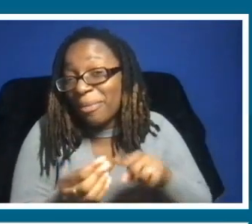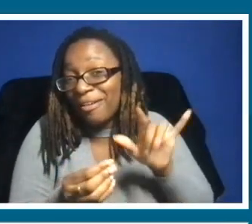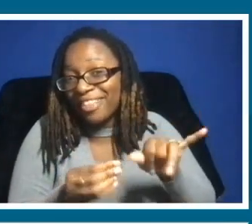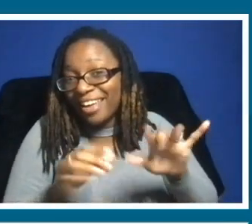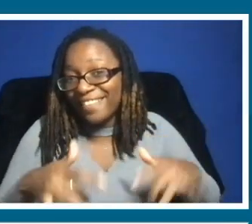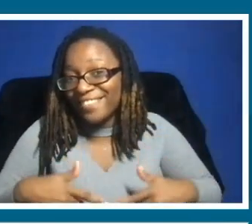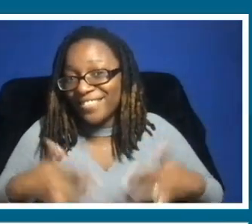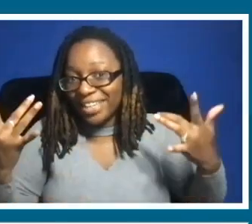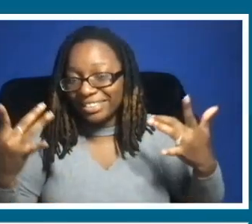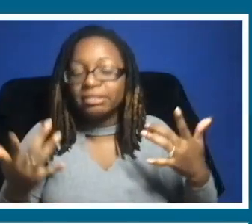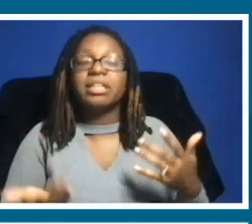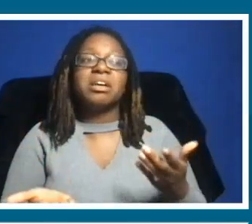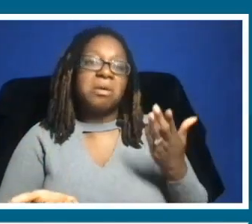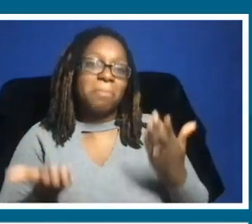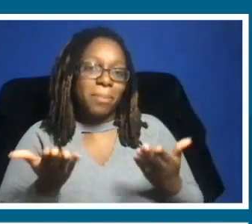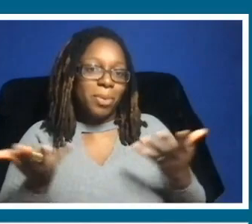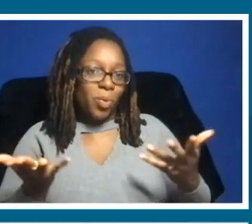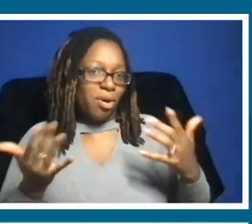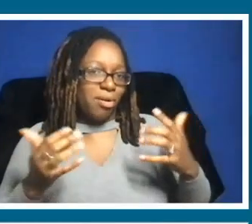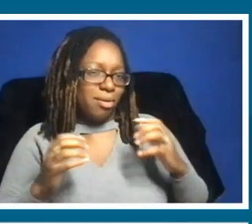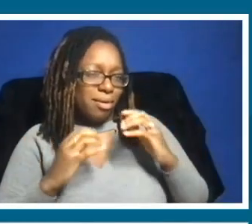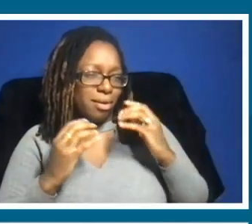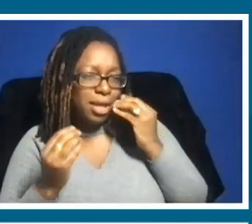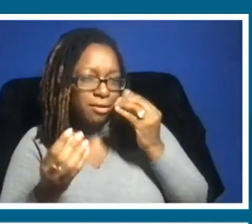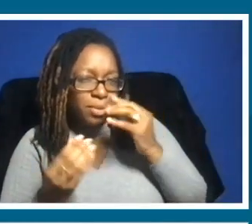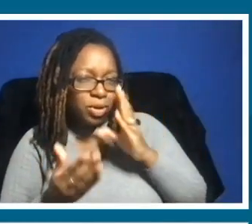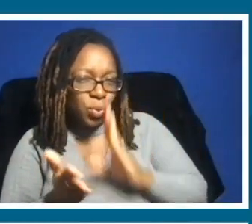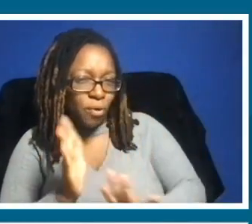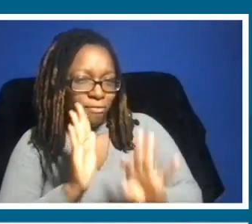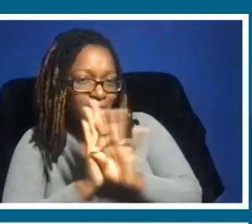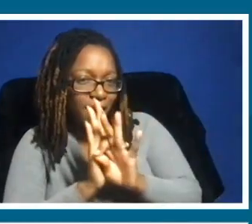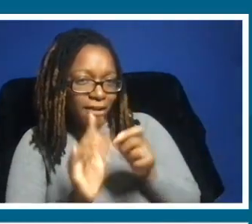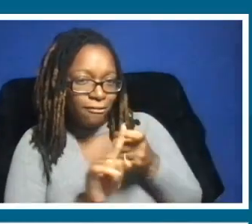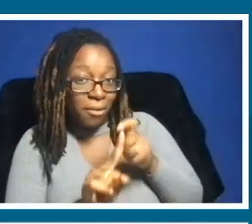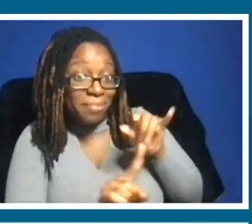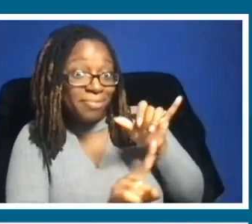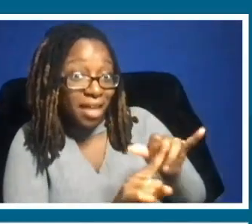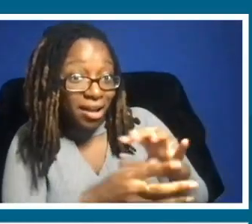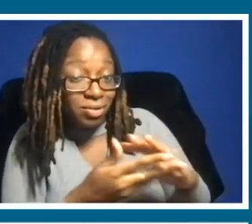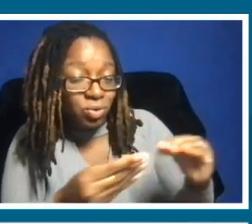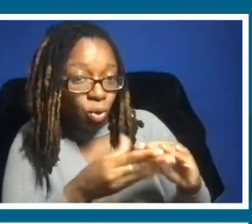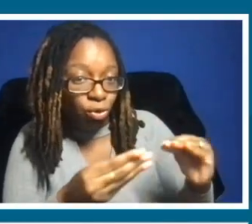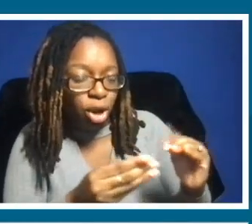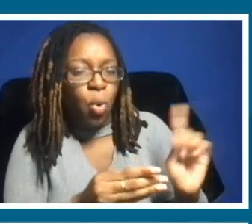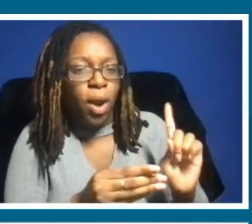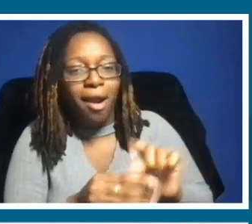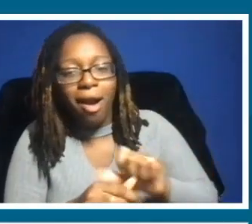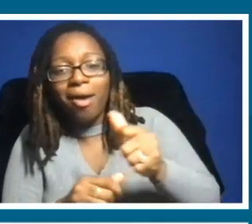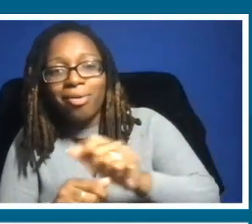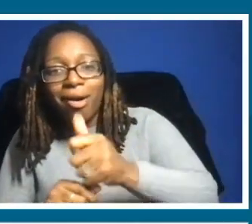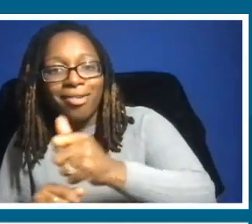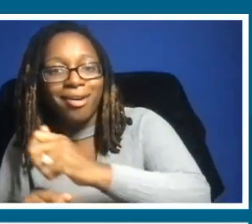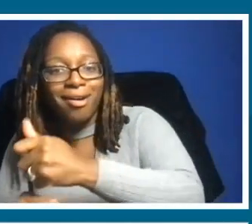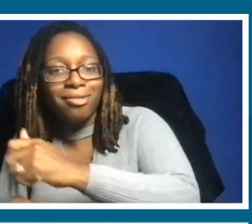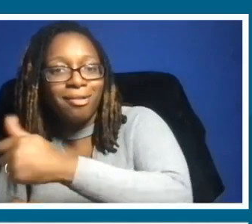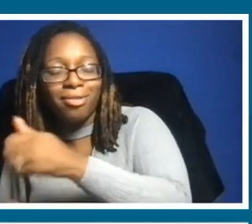information you might find in that story, where else might you go? And what other kinds of sources might you look for?